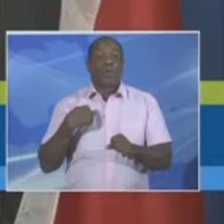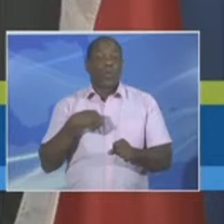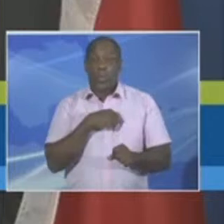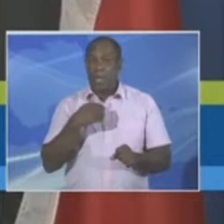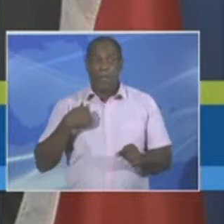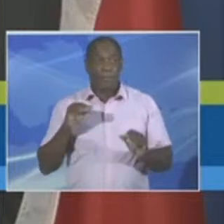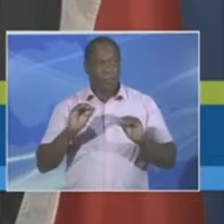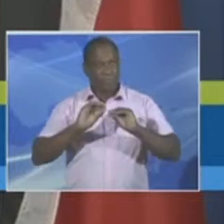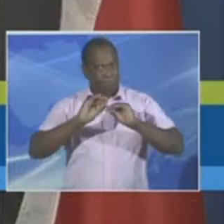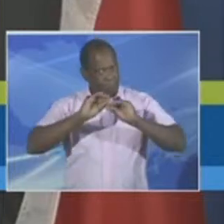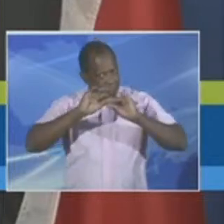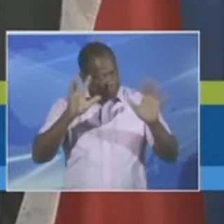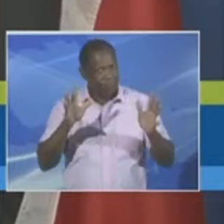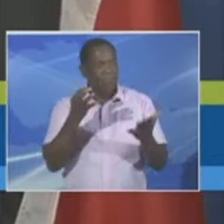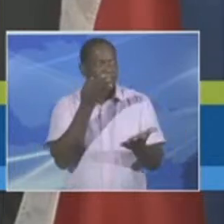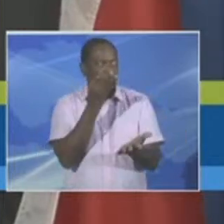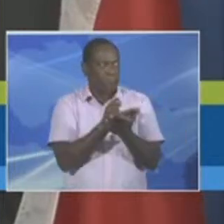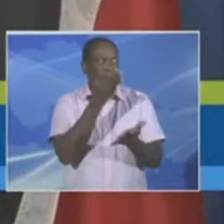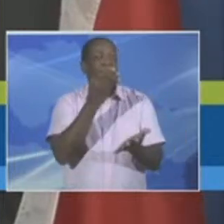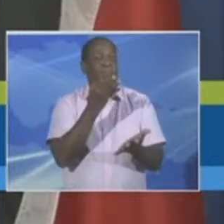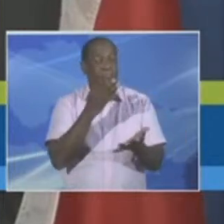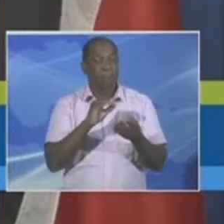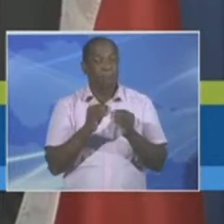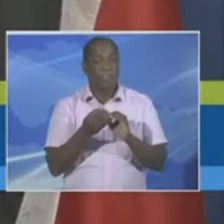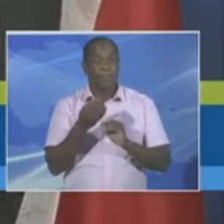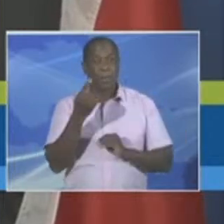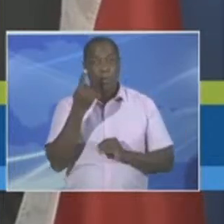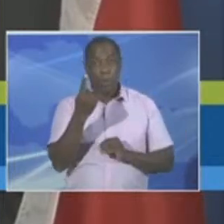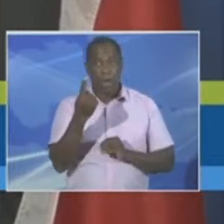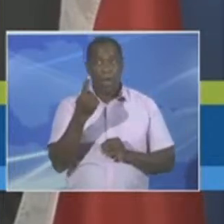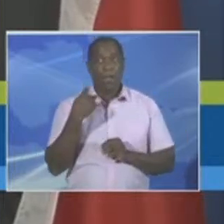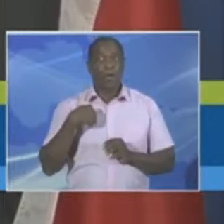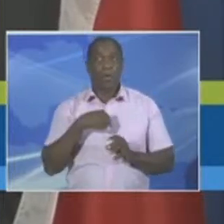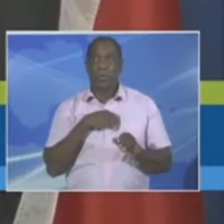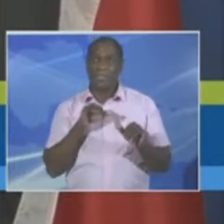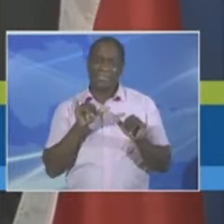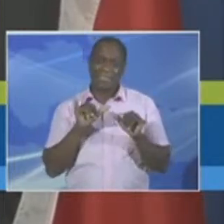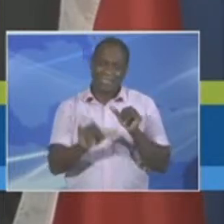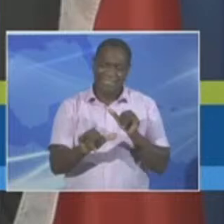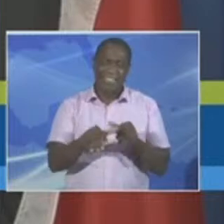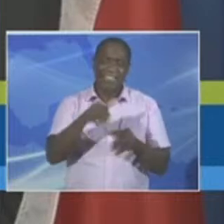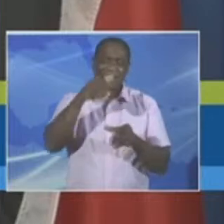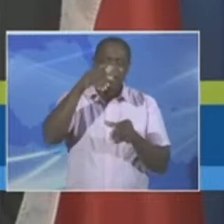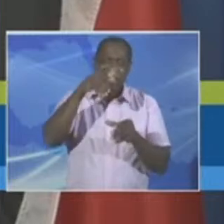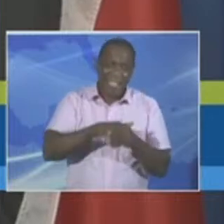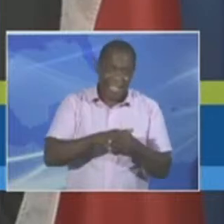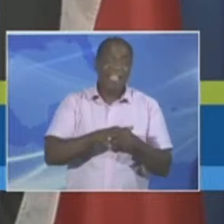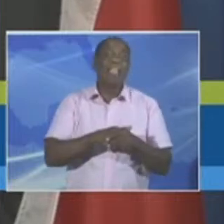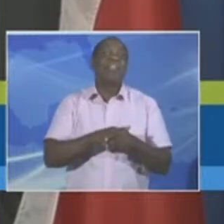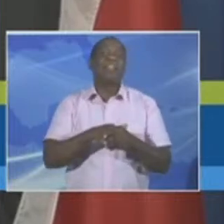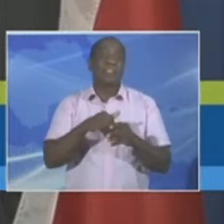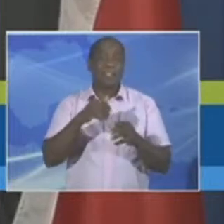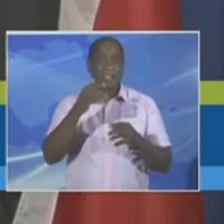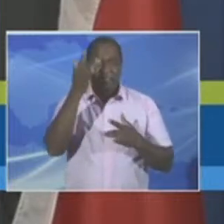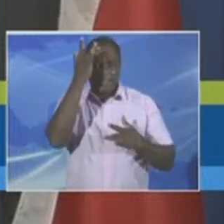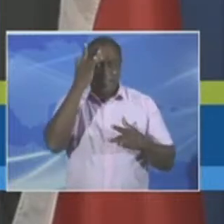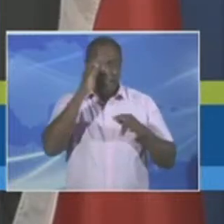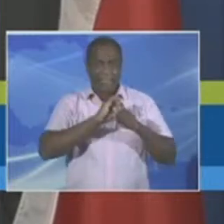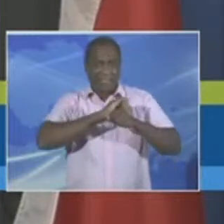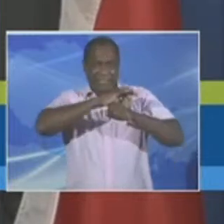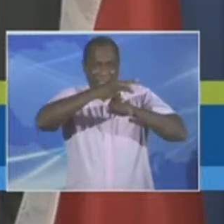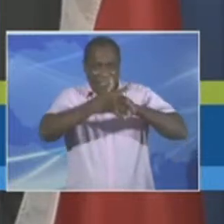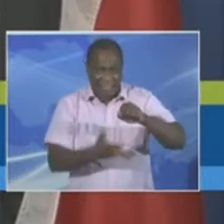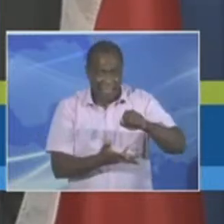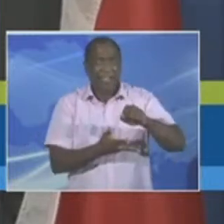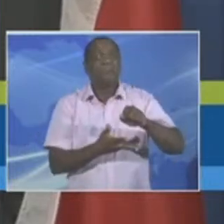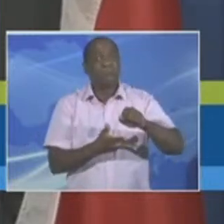1 is that we are still in that pandemic. Fact number 2, this time at